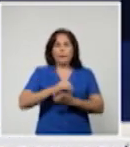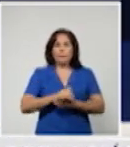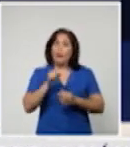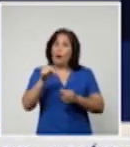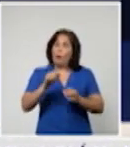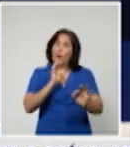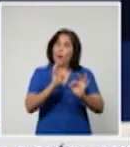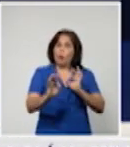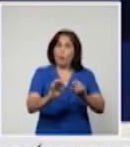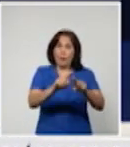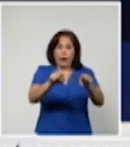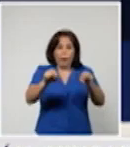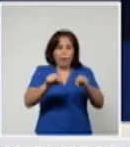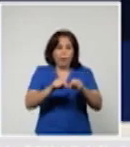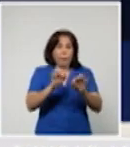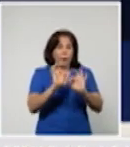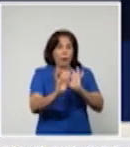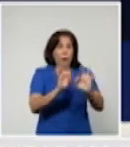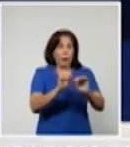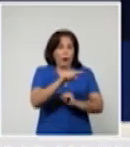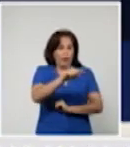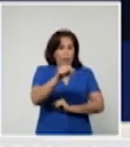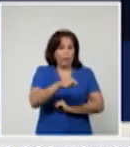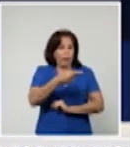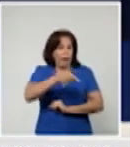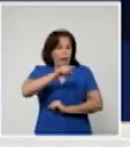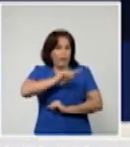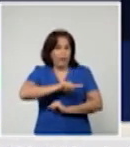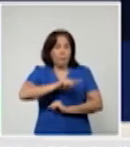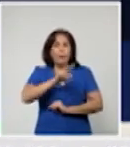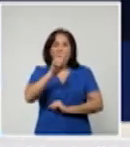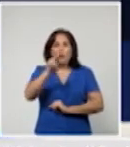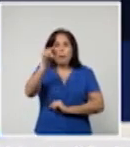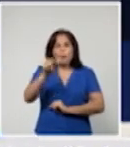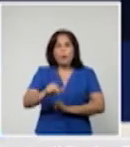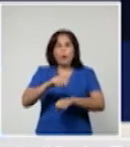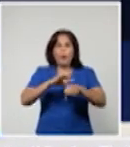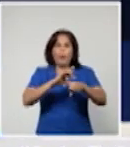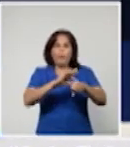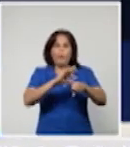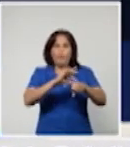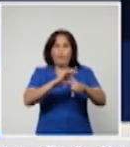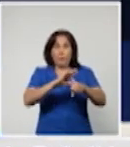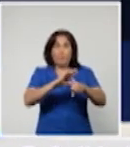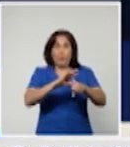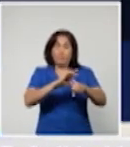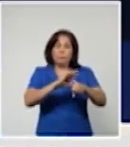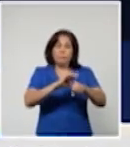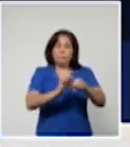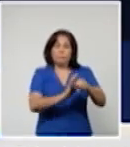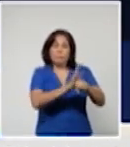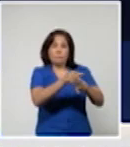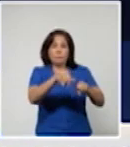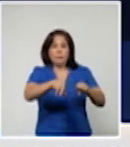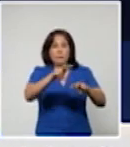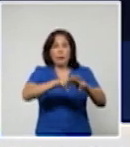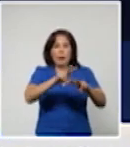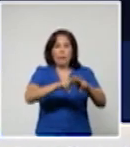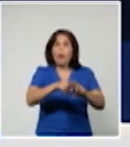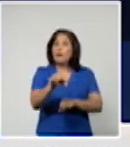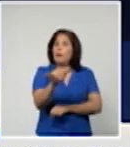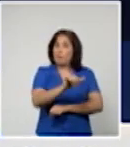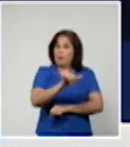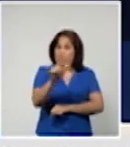situation in Cuba, where, I stress, we have seen an increase in cases,